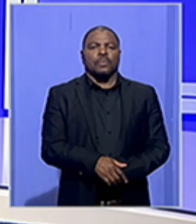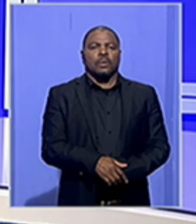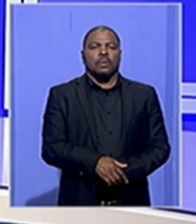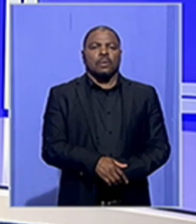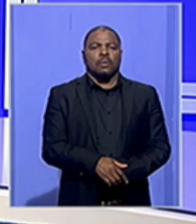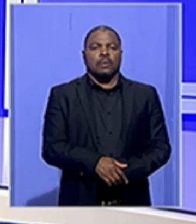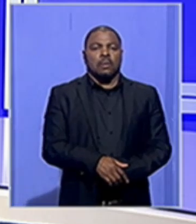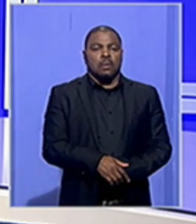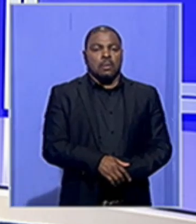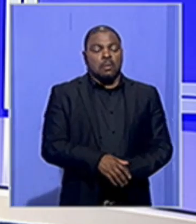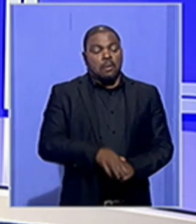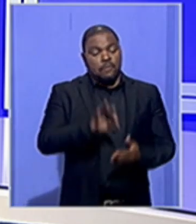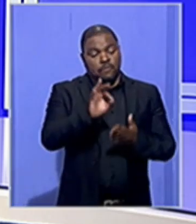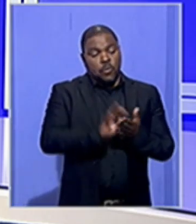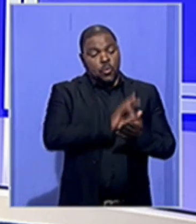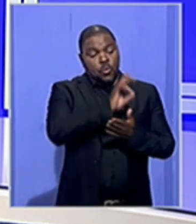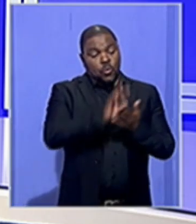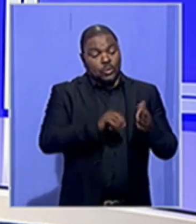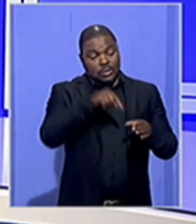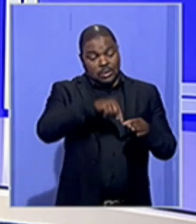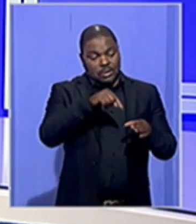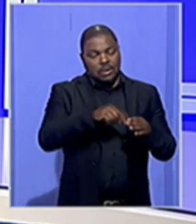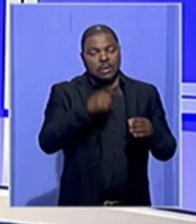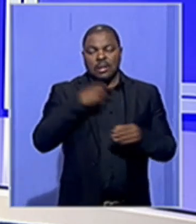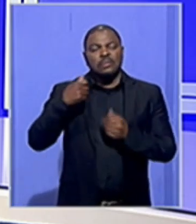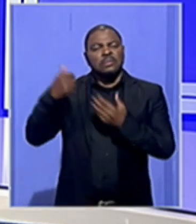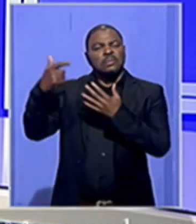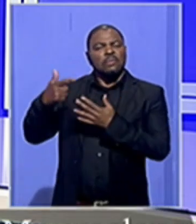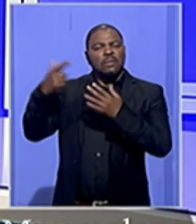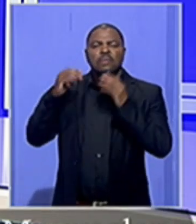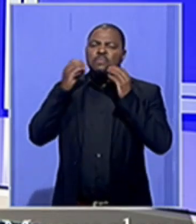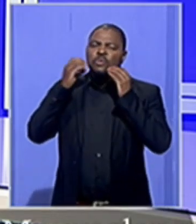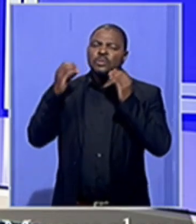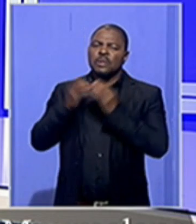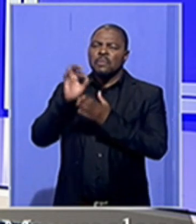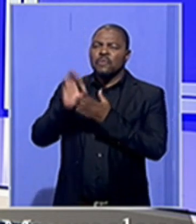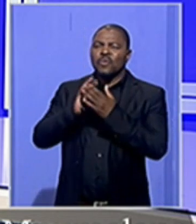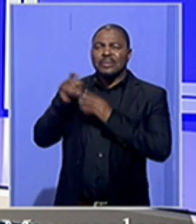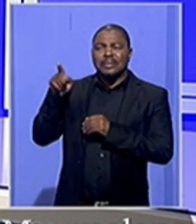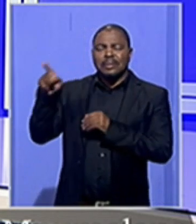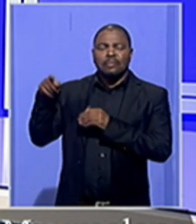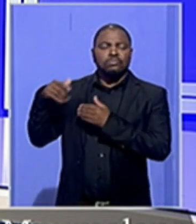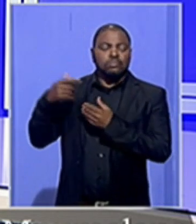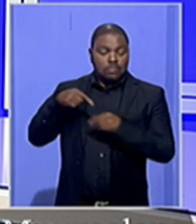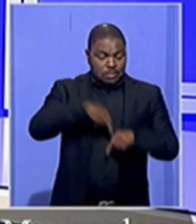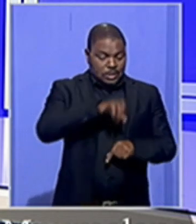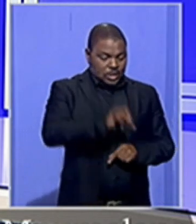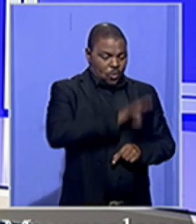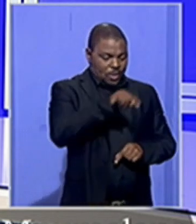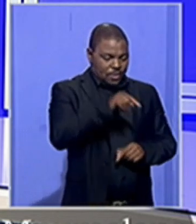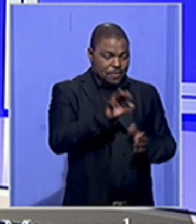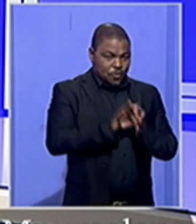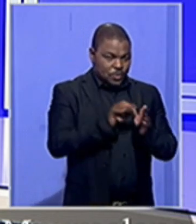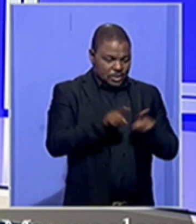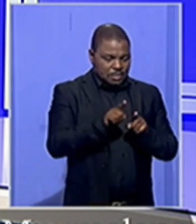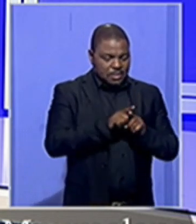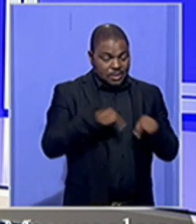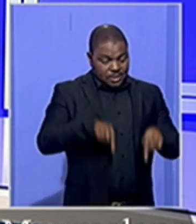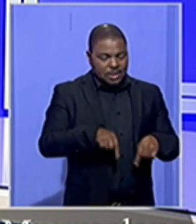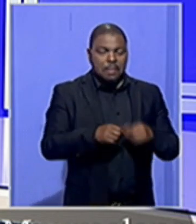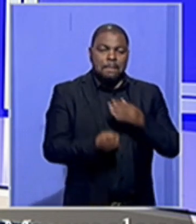Vouta monogae mo ditlhophong kakaretso tsa bosupa tsa kwa nageng ya Mozambique go simolotse go le bonya thata kwa